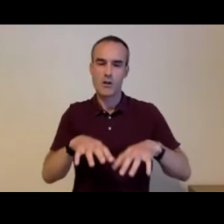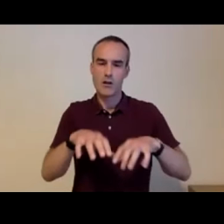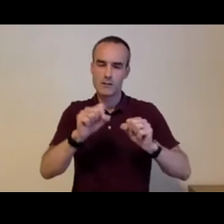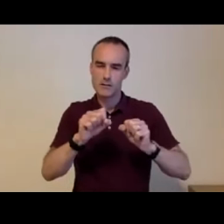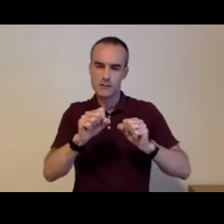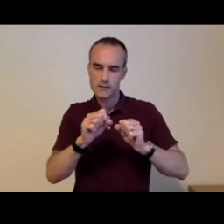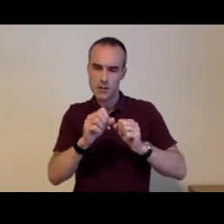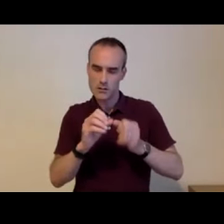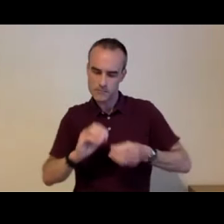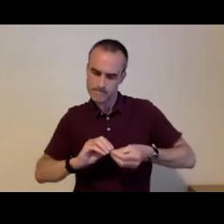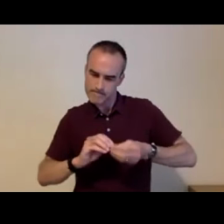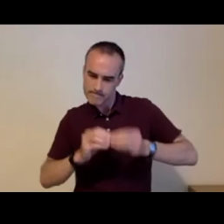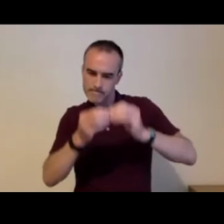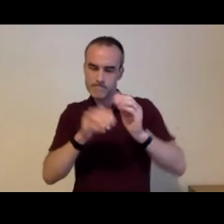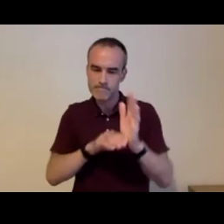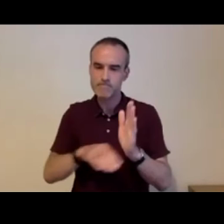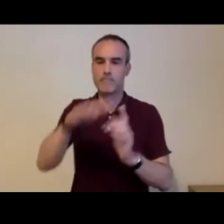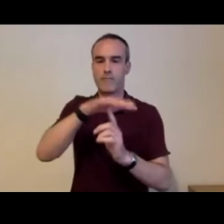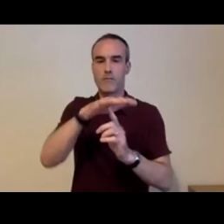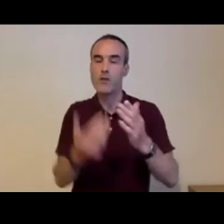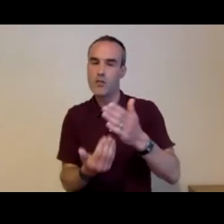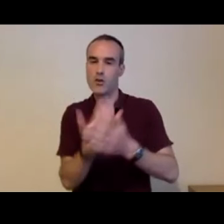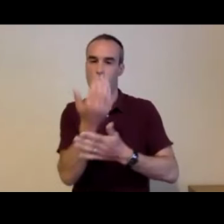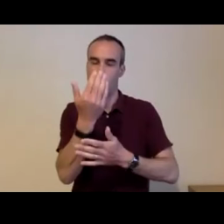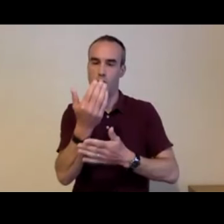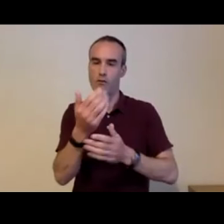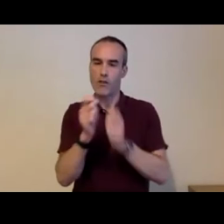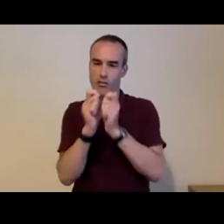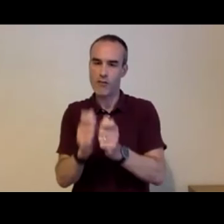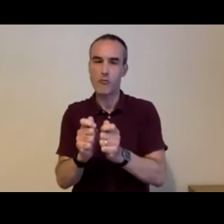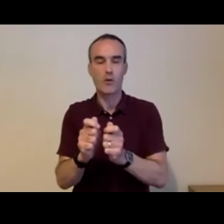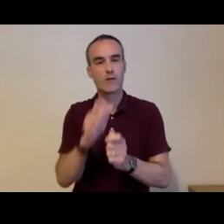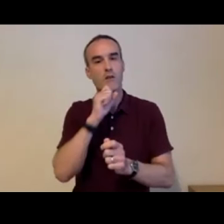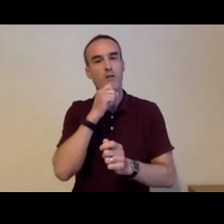novel therapeutics that we're talking about in the session this afternoon.